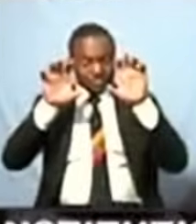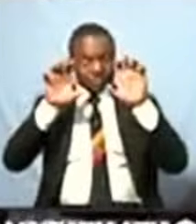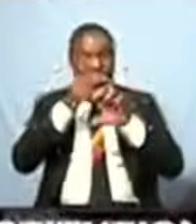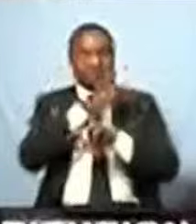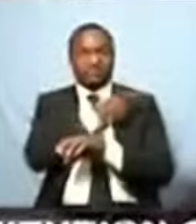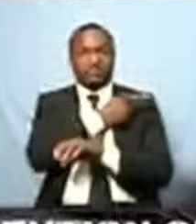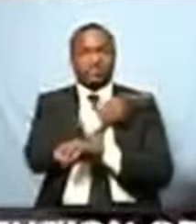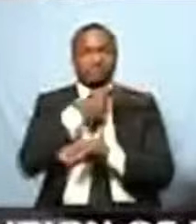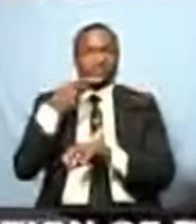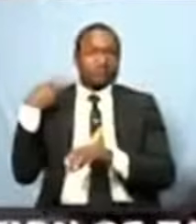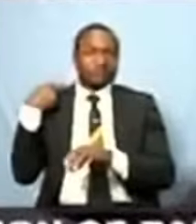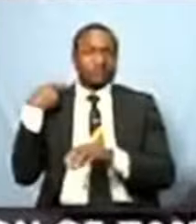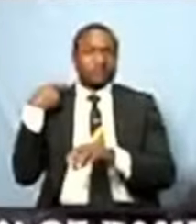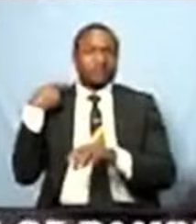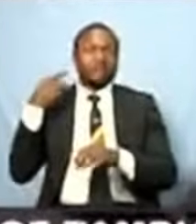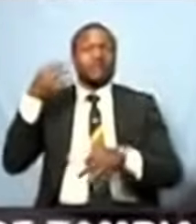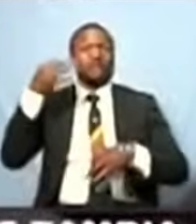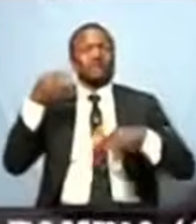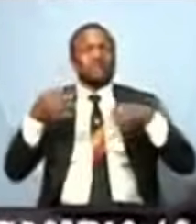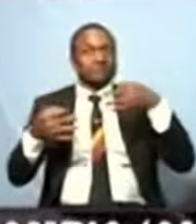the legislature.